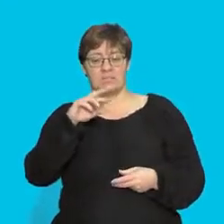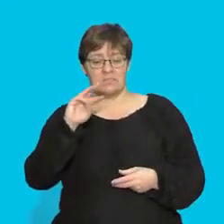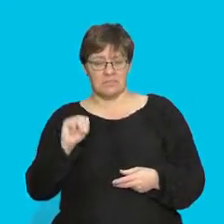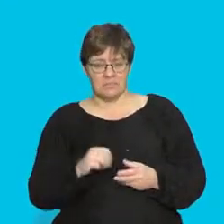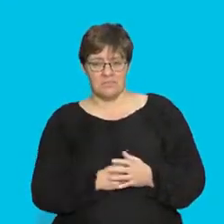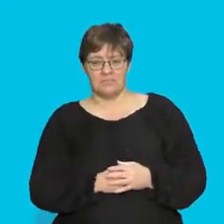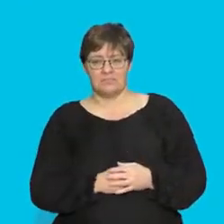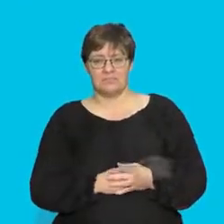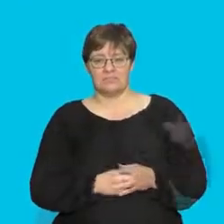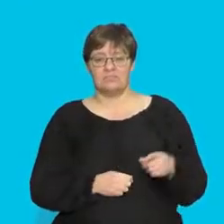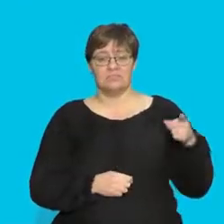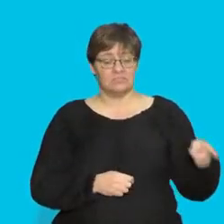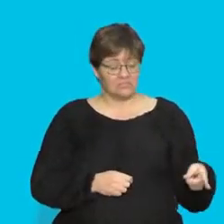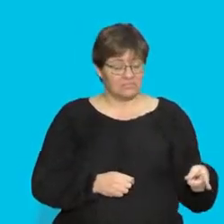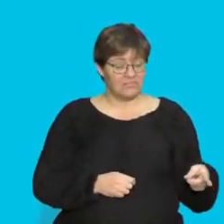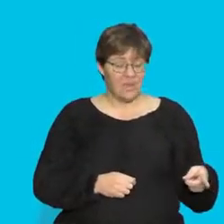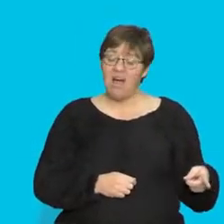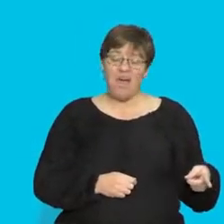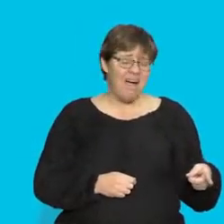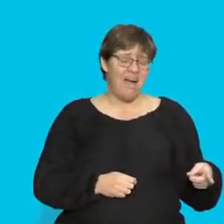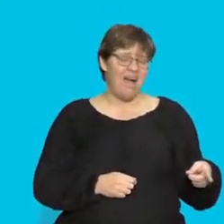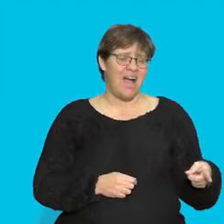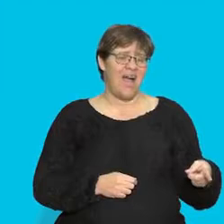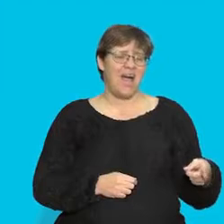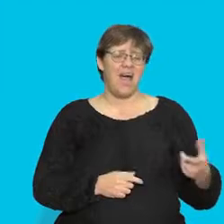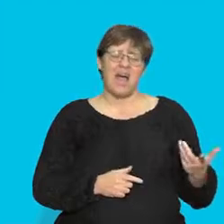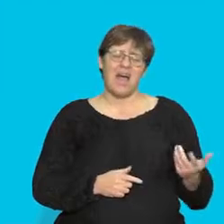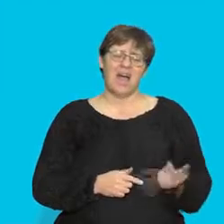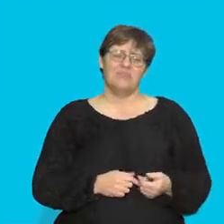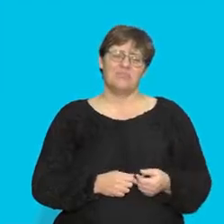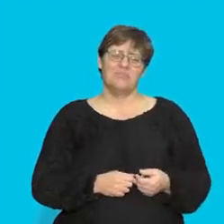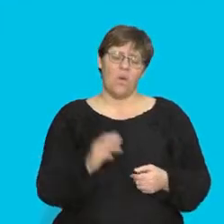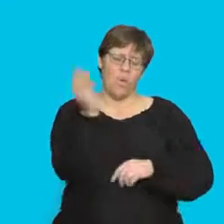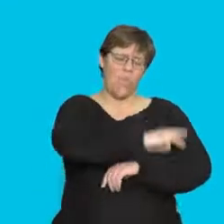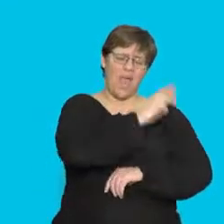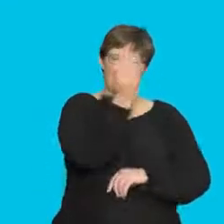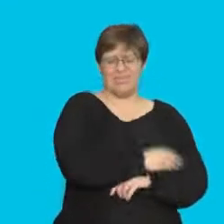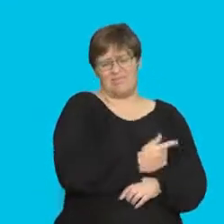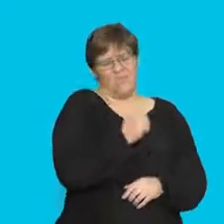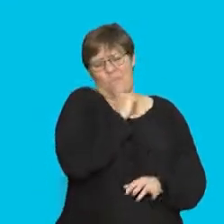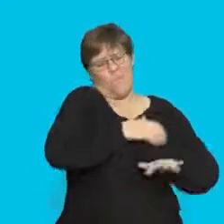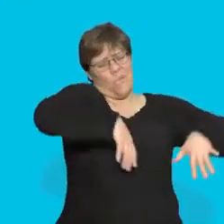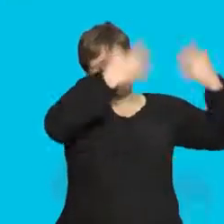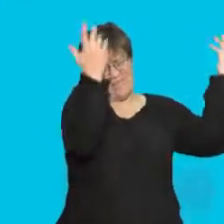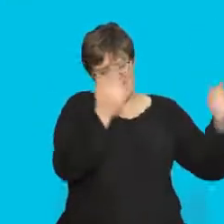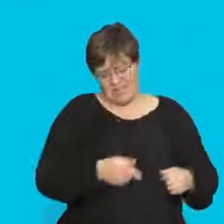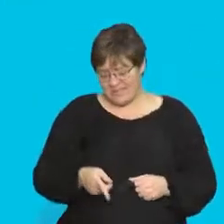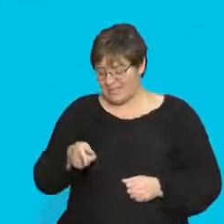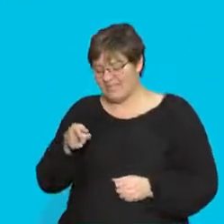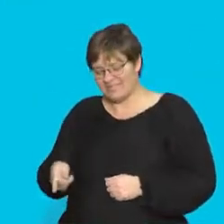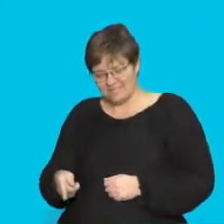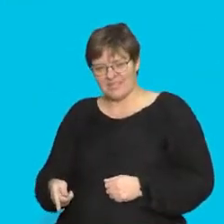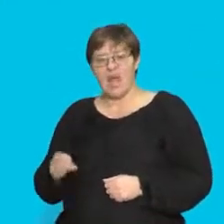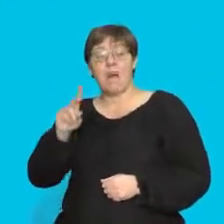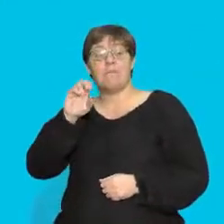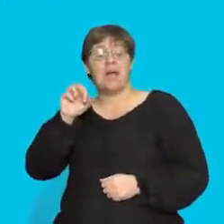commensalism? Smiley face for the barnacle, the whale, whatever, I'm not